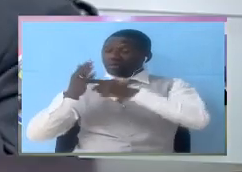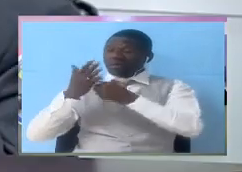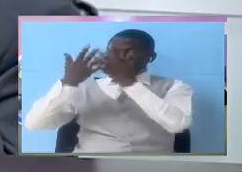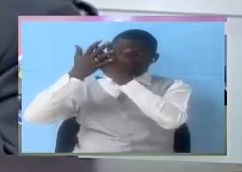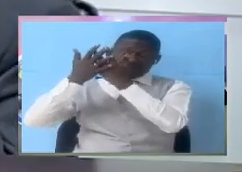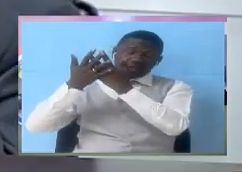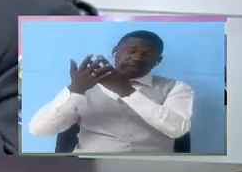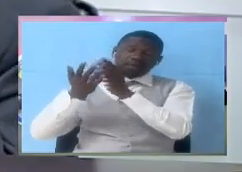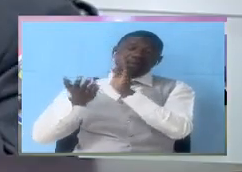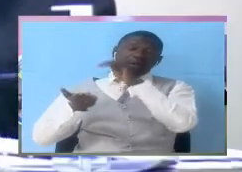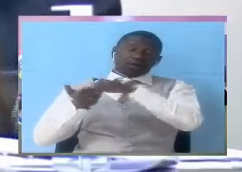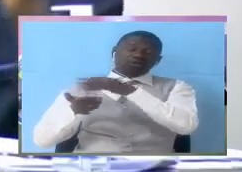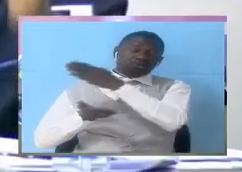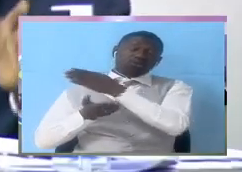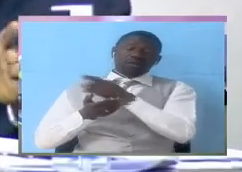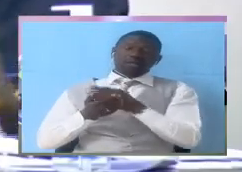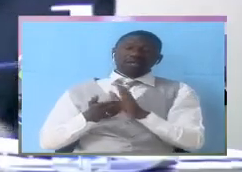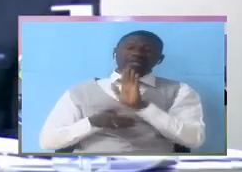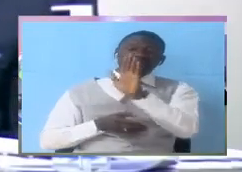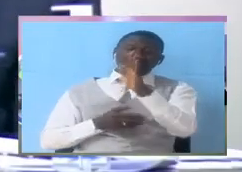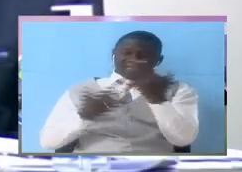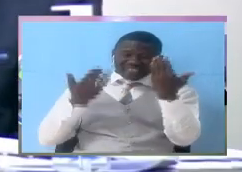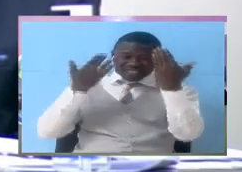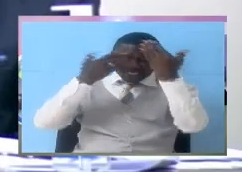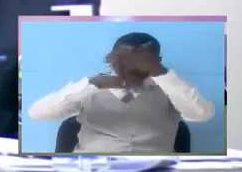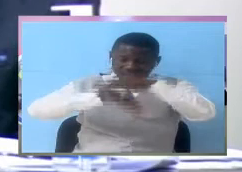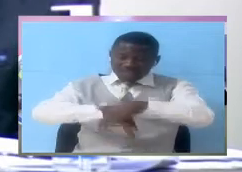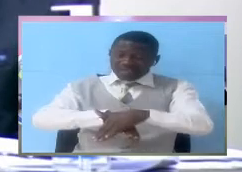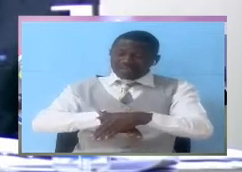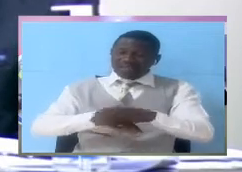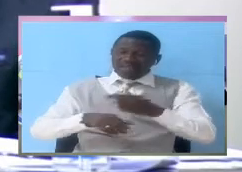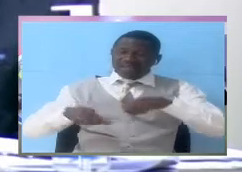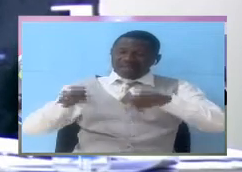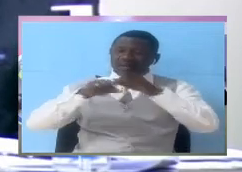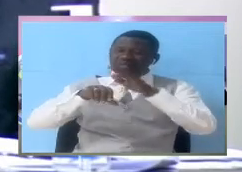And later at night, around 2 a.m., they are taken to the panel.